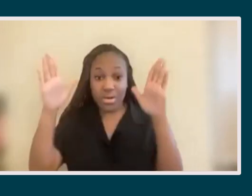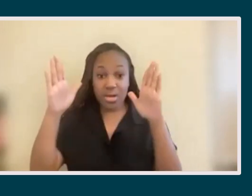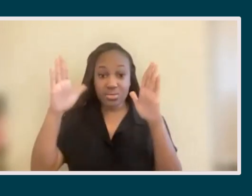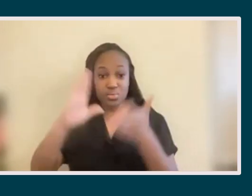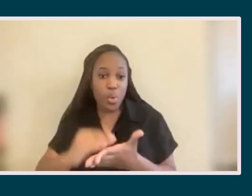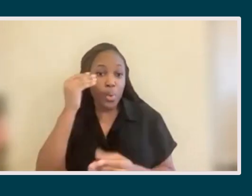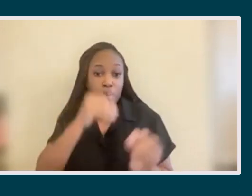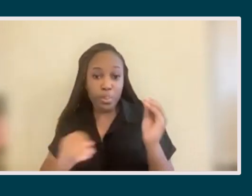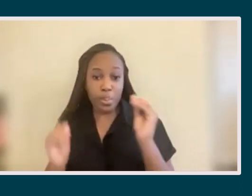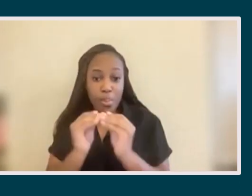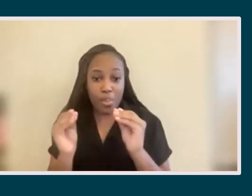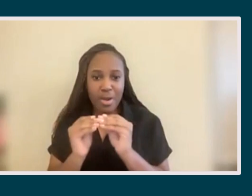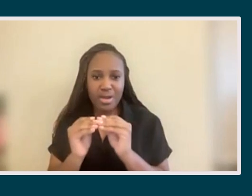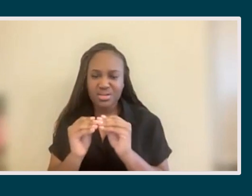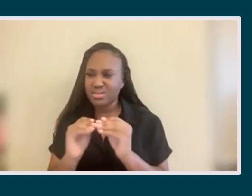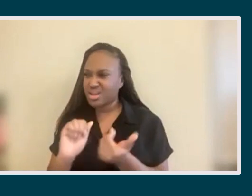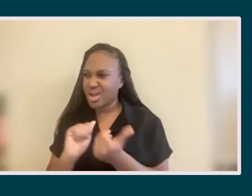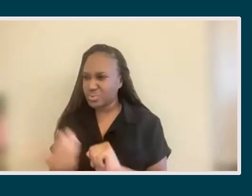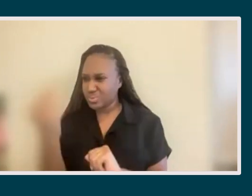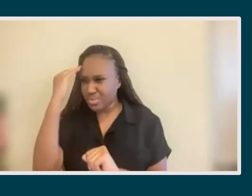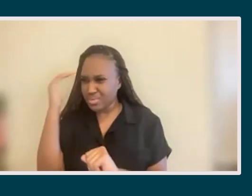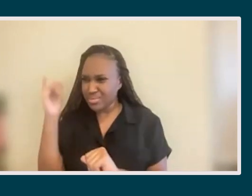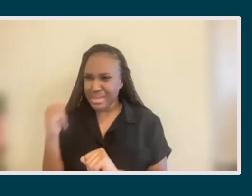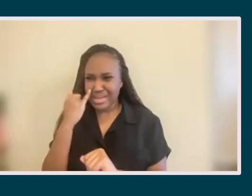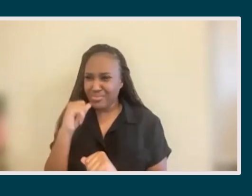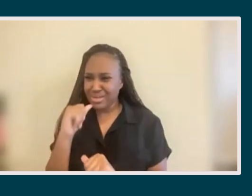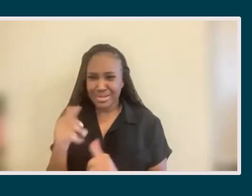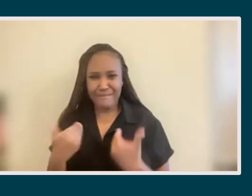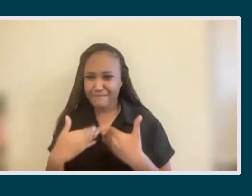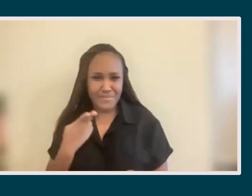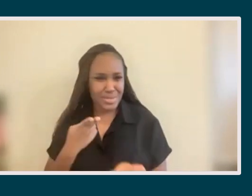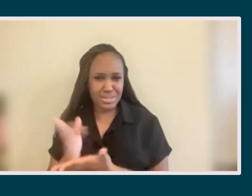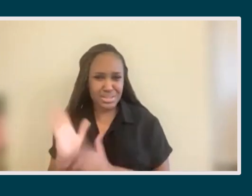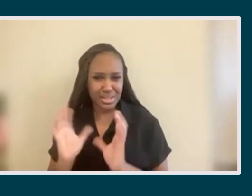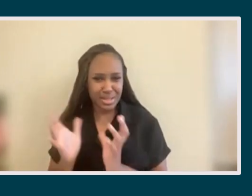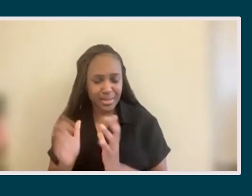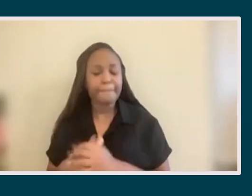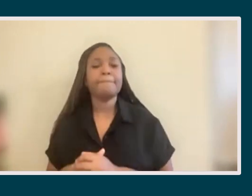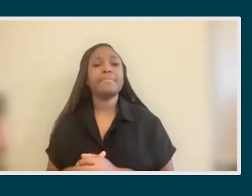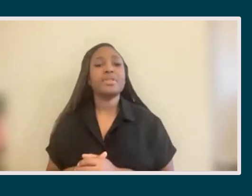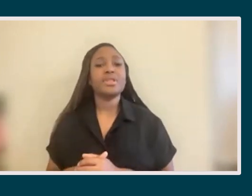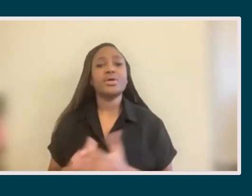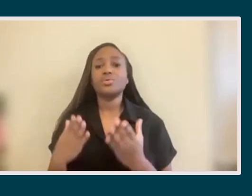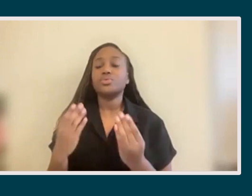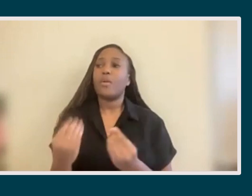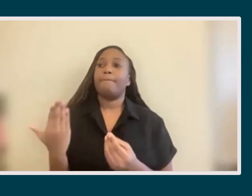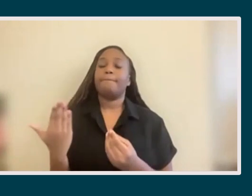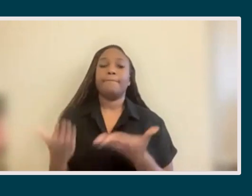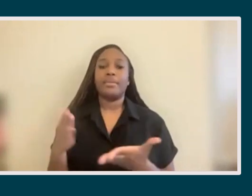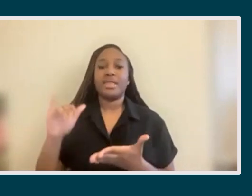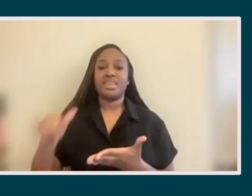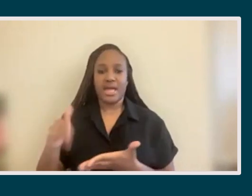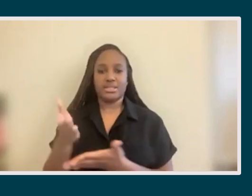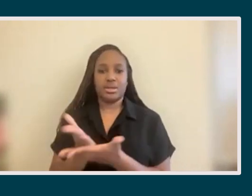And how would you know that unless we actually had an honest conversation? And so maybe that's a piece of letting go